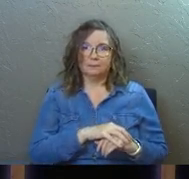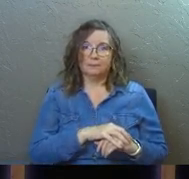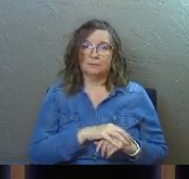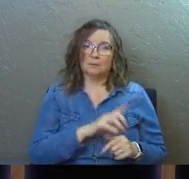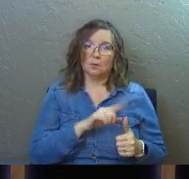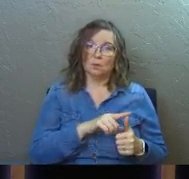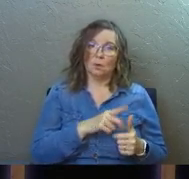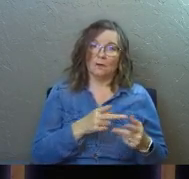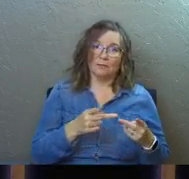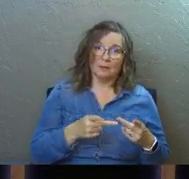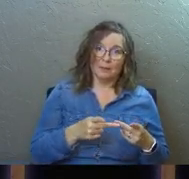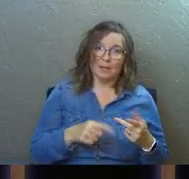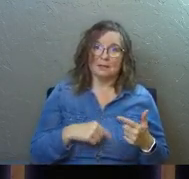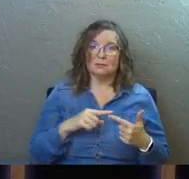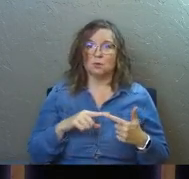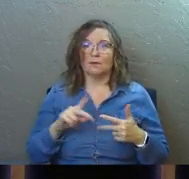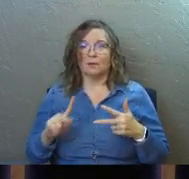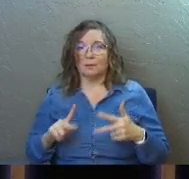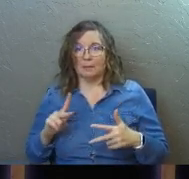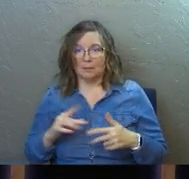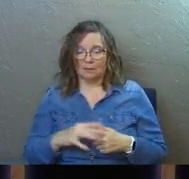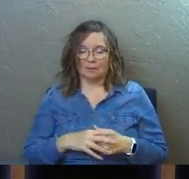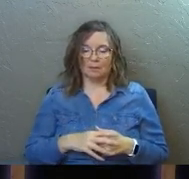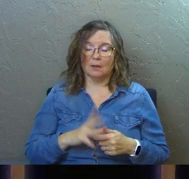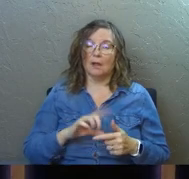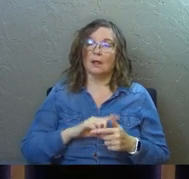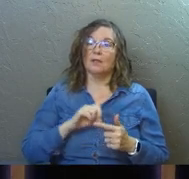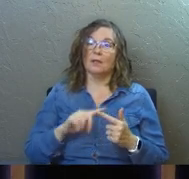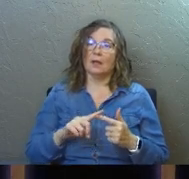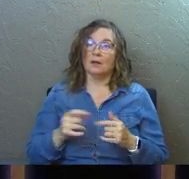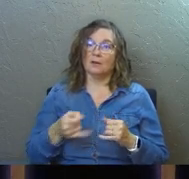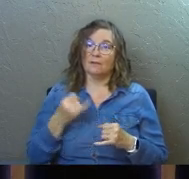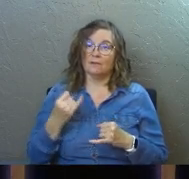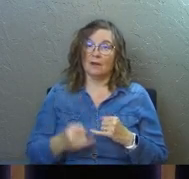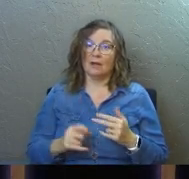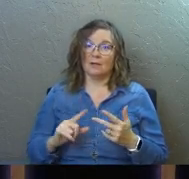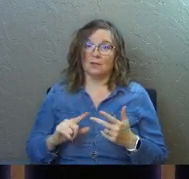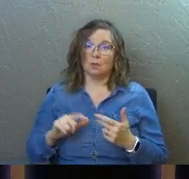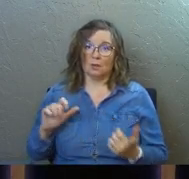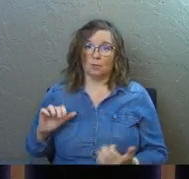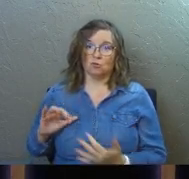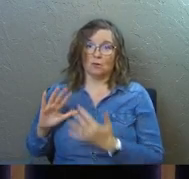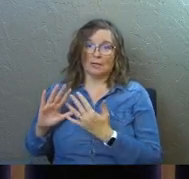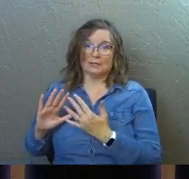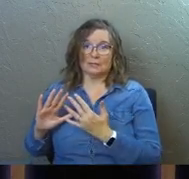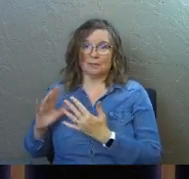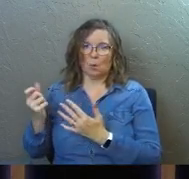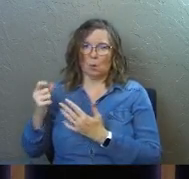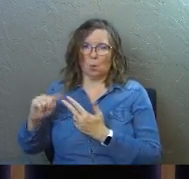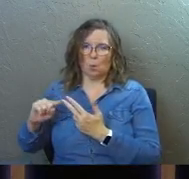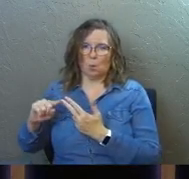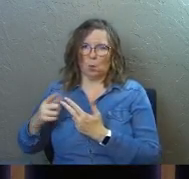So you got the place and you got the people. And then finally, you've got the presence. But before I hit the presence, just really